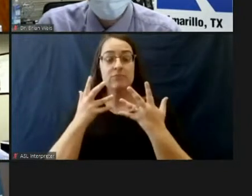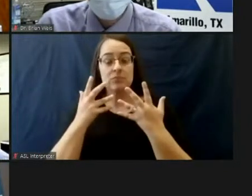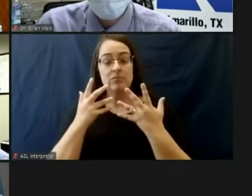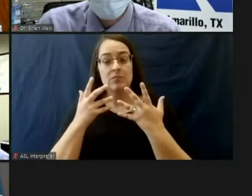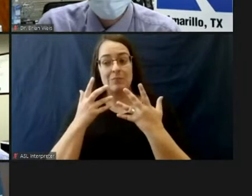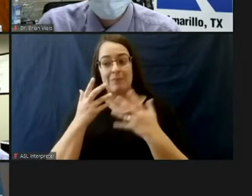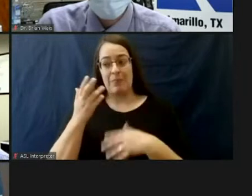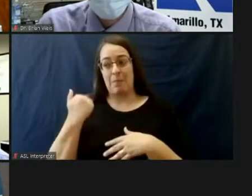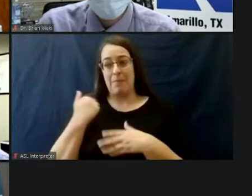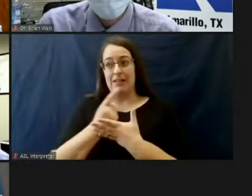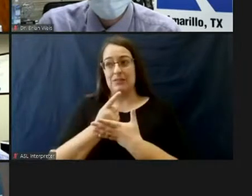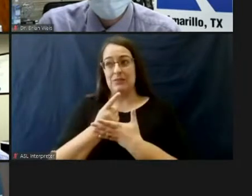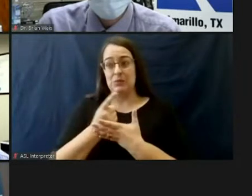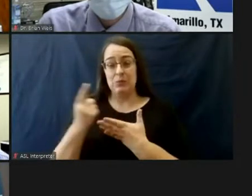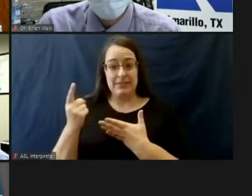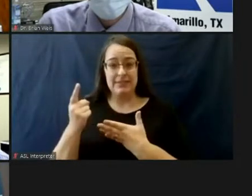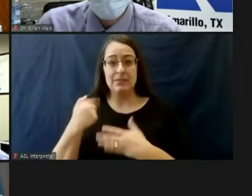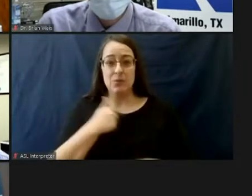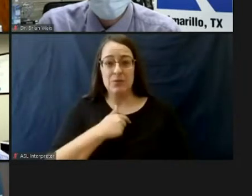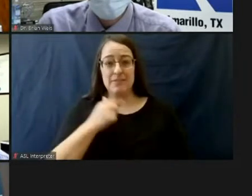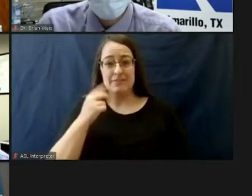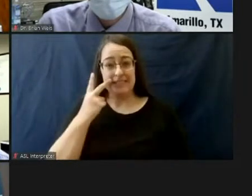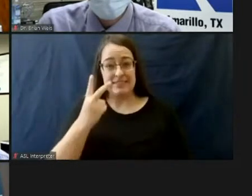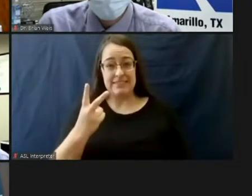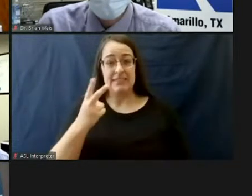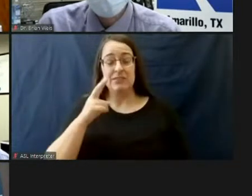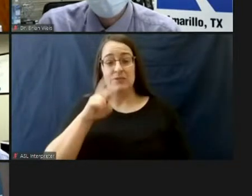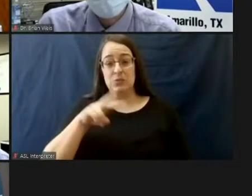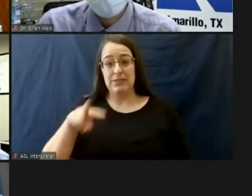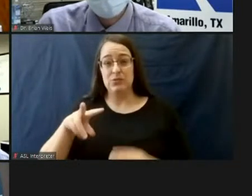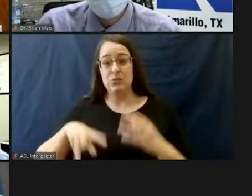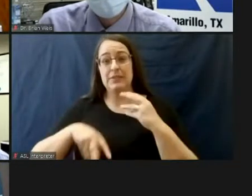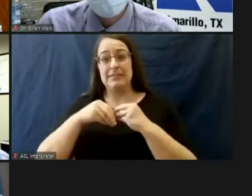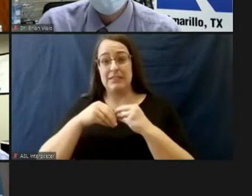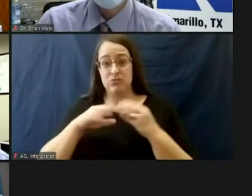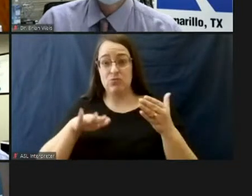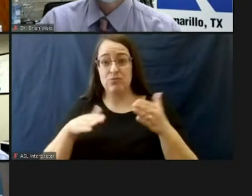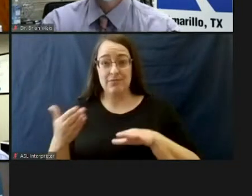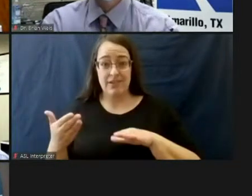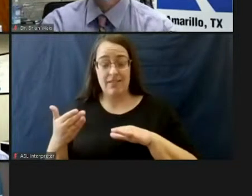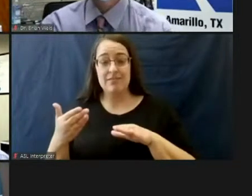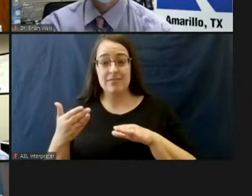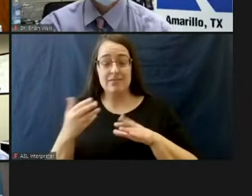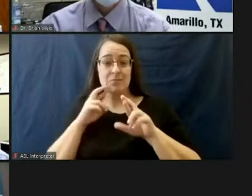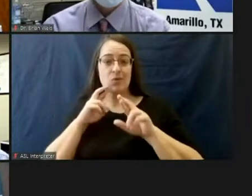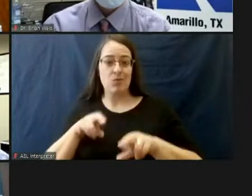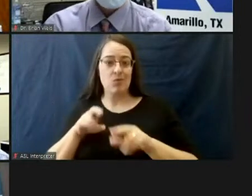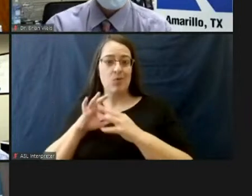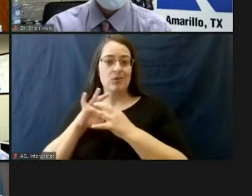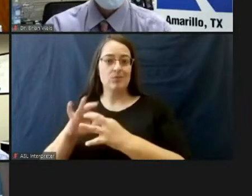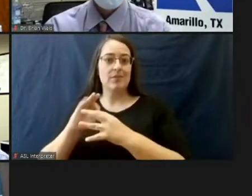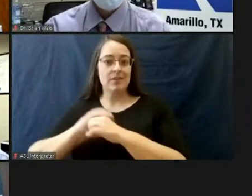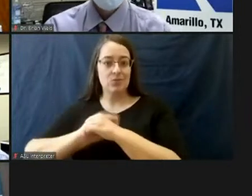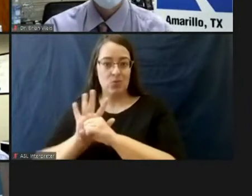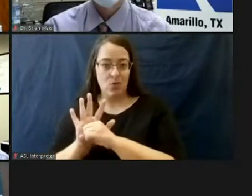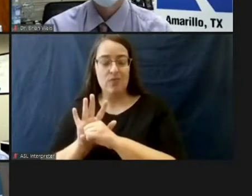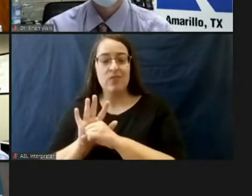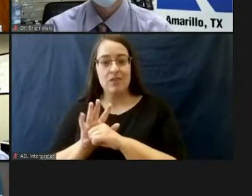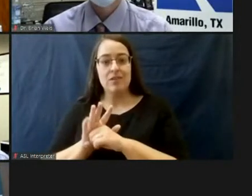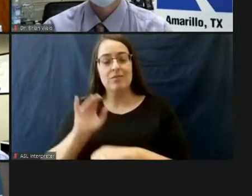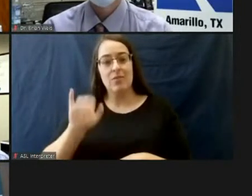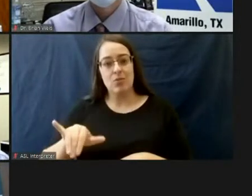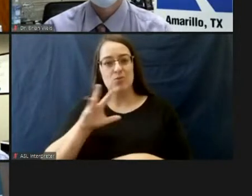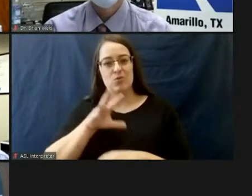past week or so, we have had 22 additional deaths that have been reported due to COVID, and these will be actually included